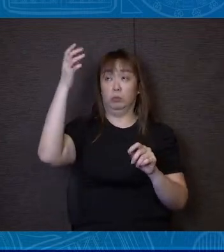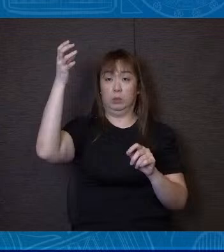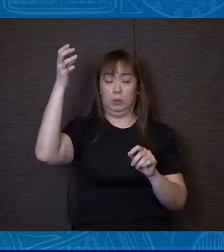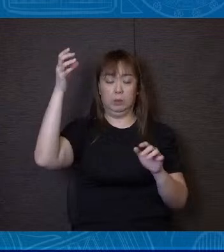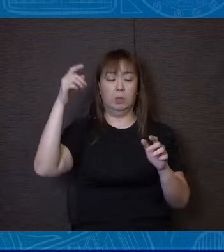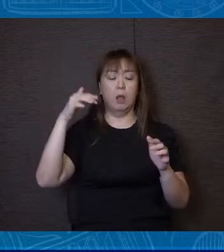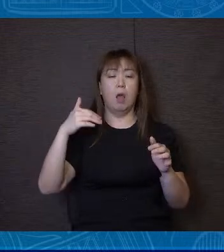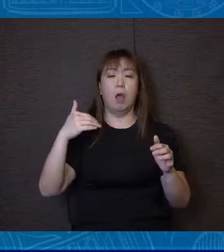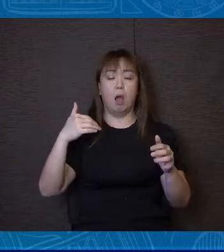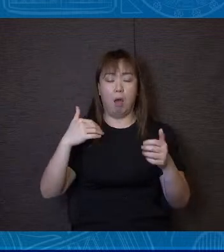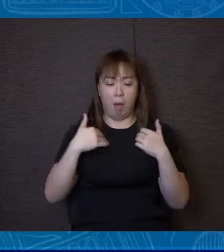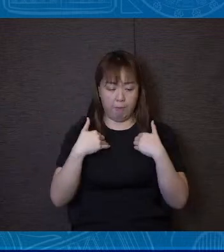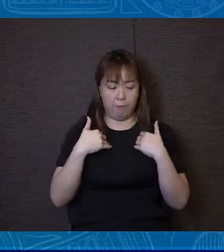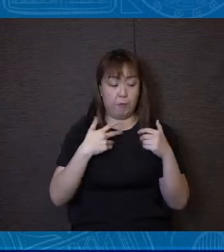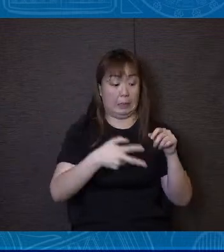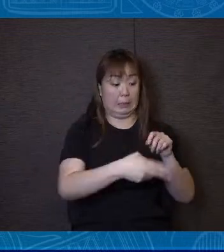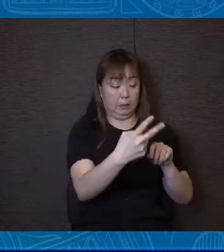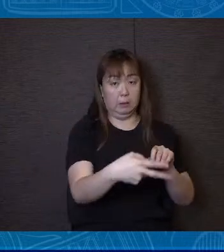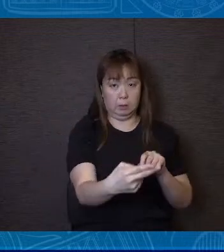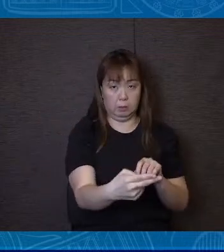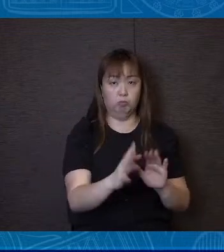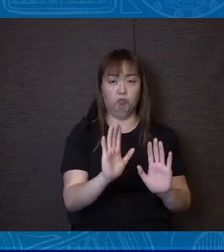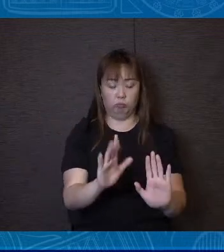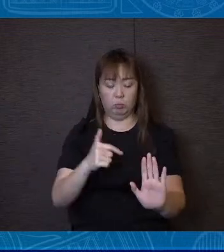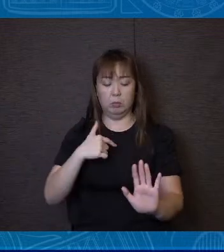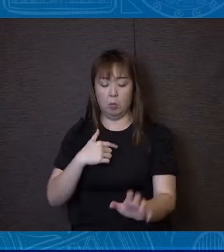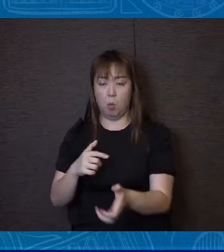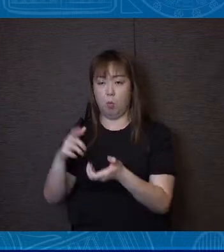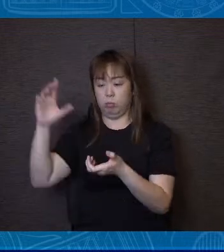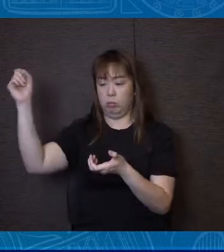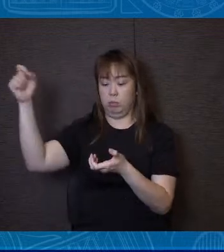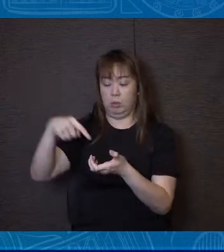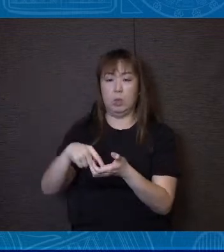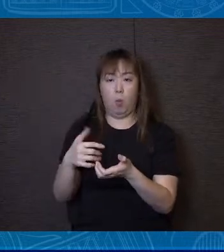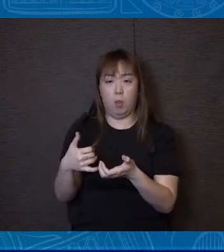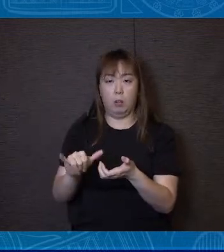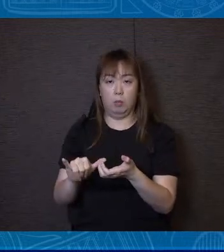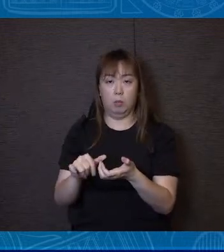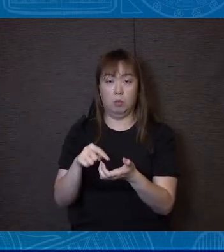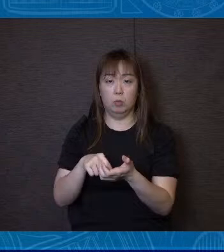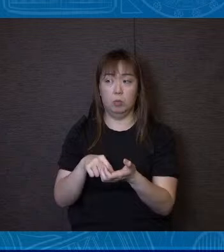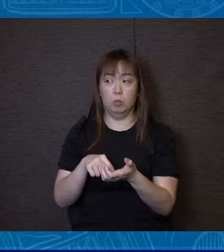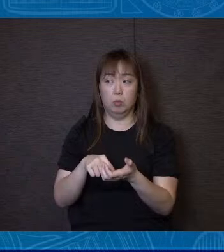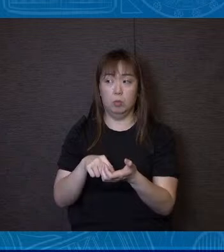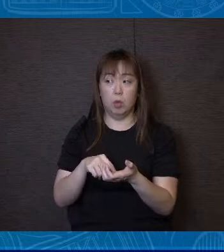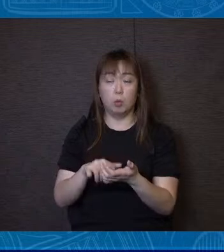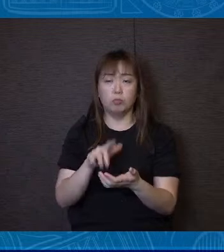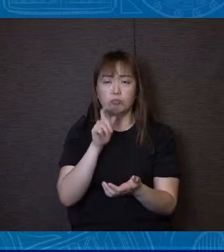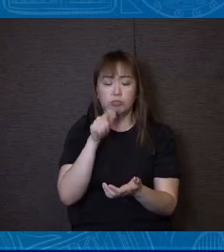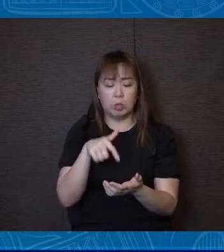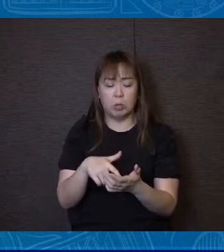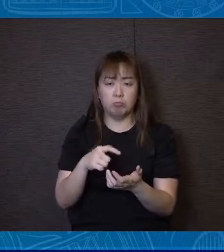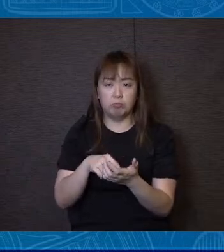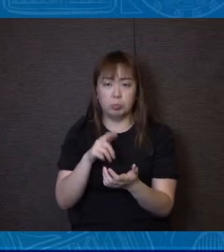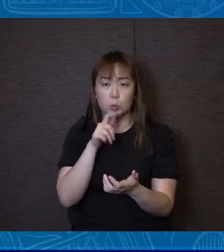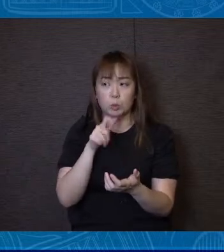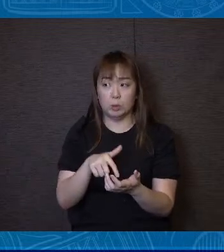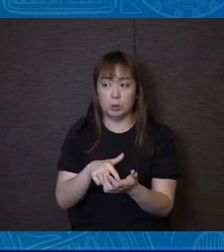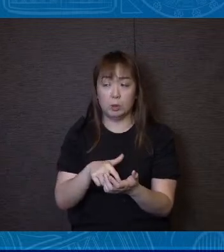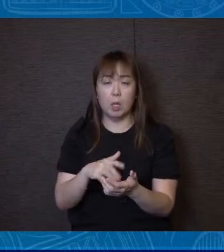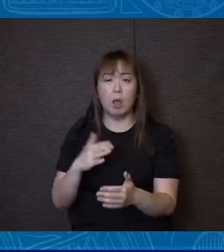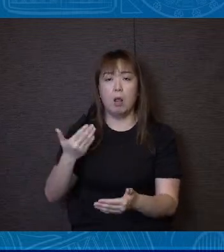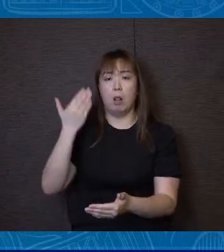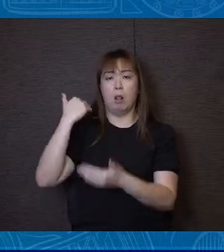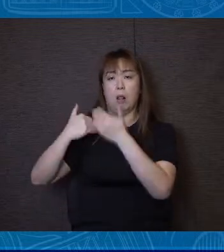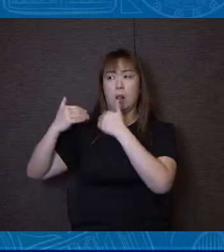another medium on which to deliver it to normal and standard handsets. So there's no need for special handsets. Historically, it used to be that we